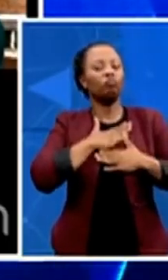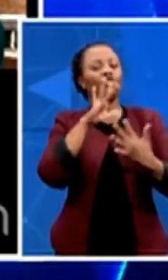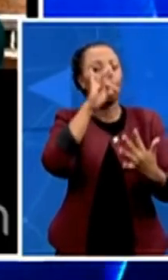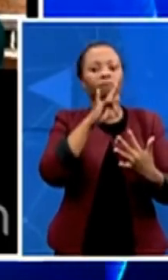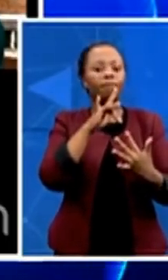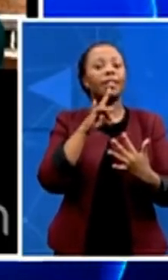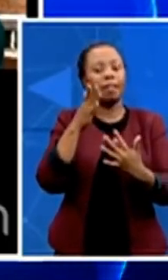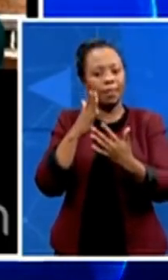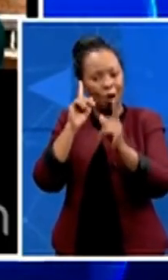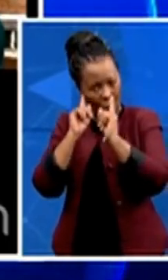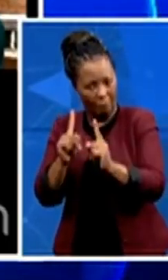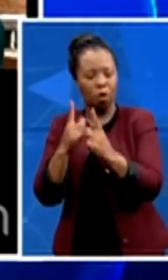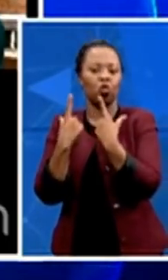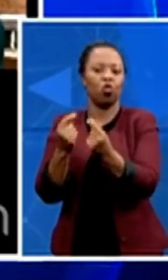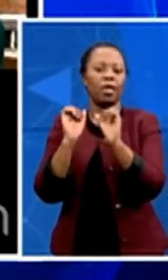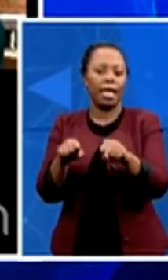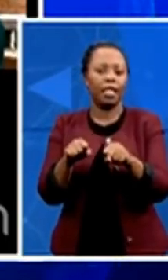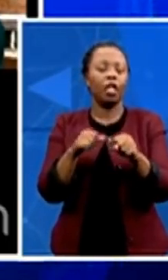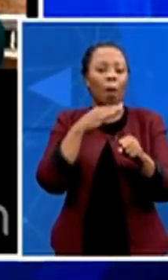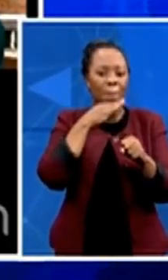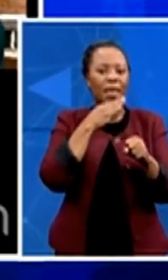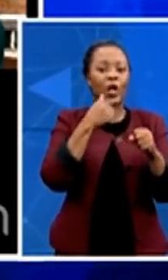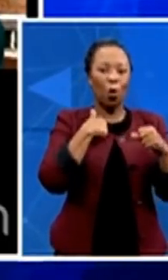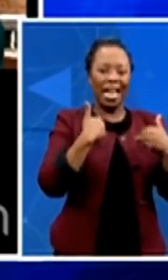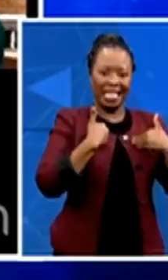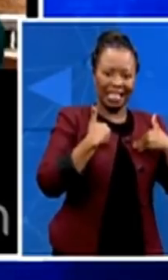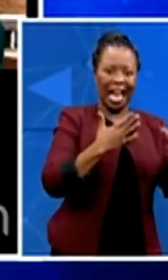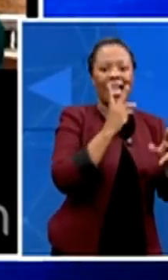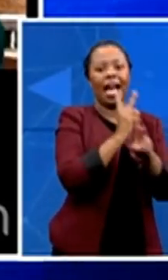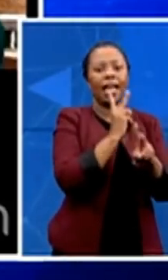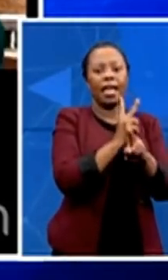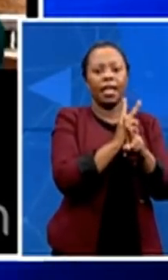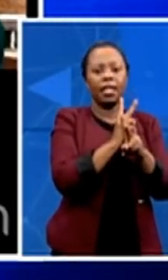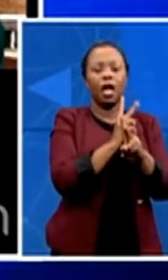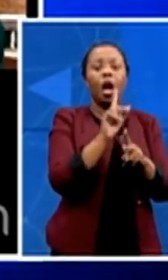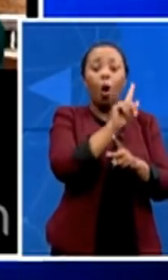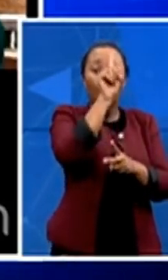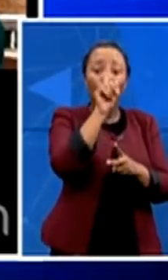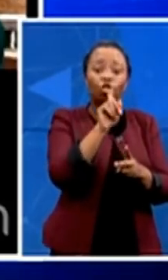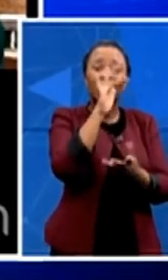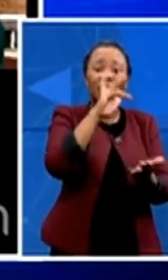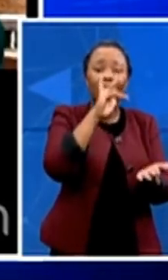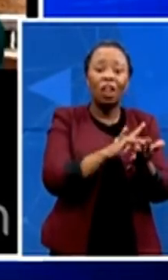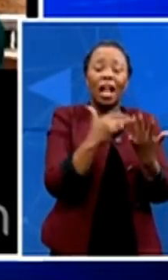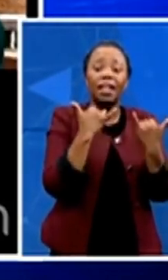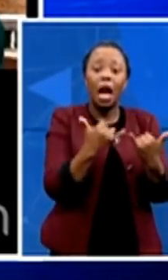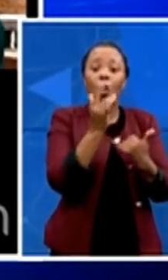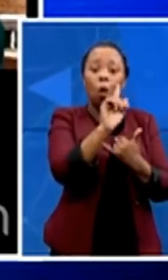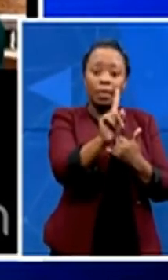square one. The central question in this case will be whether or